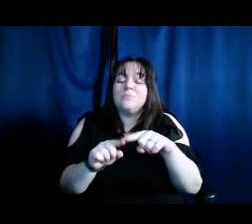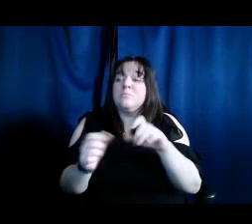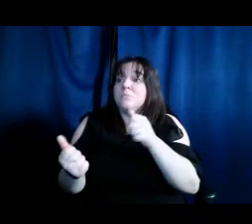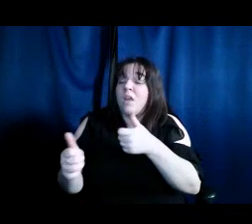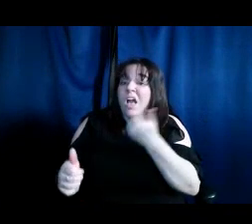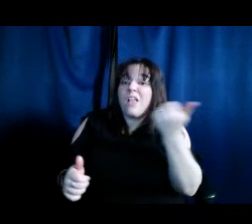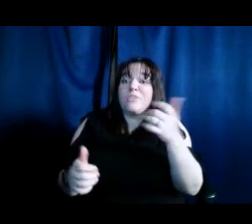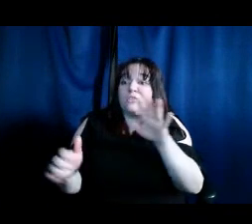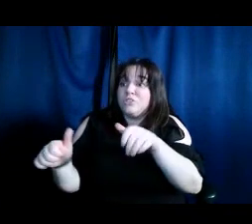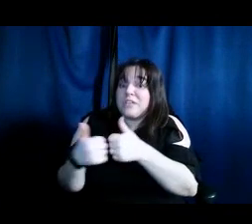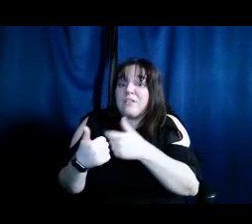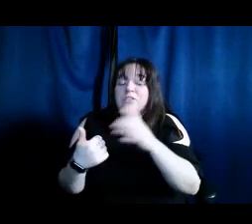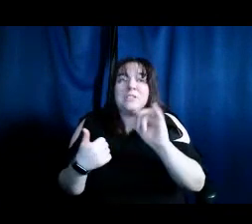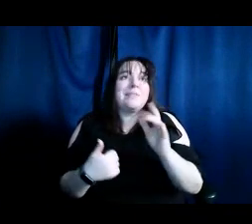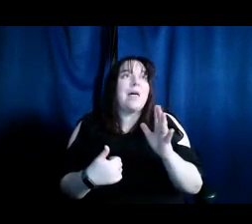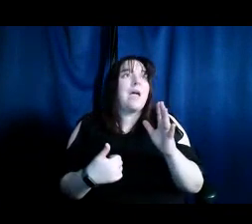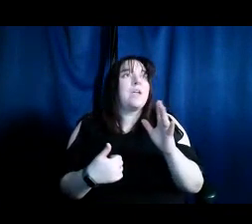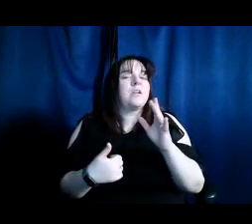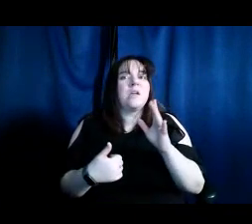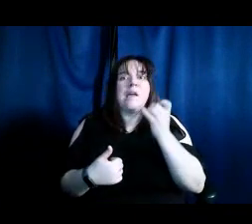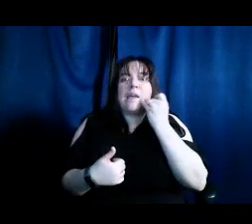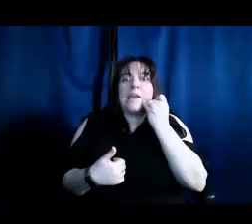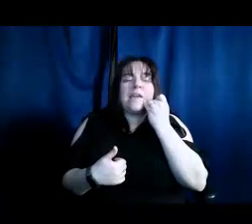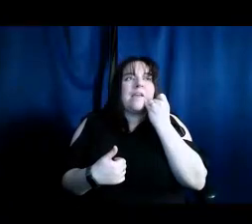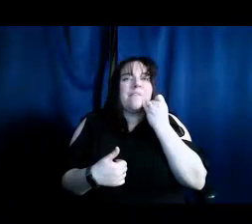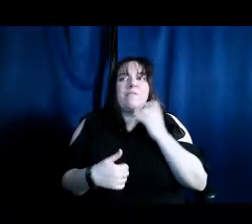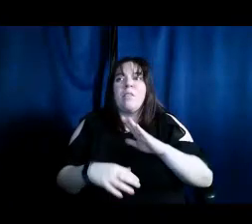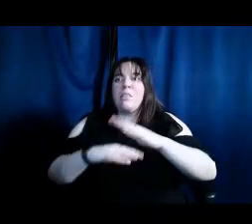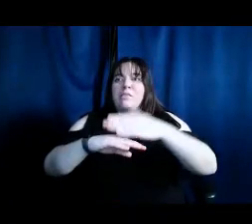bright sunlight or dimly lit environments,